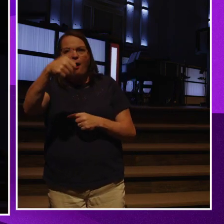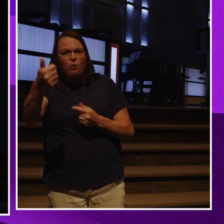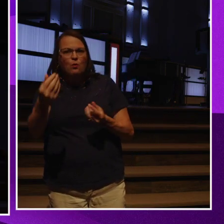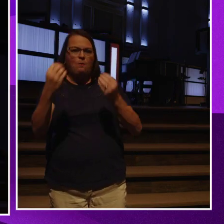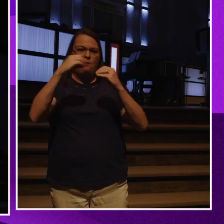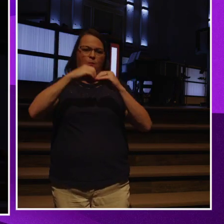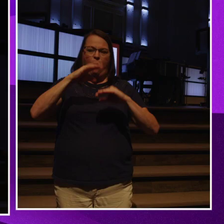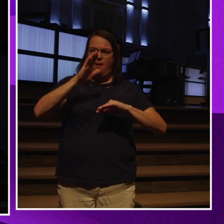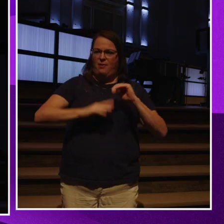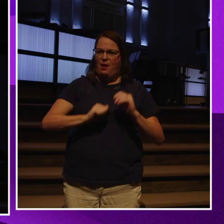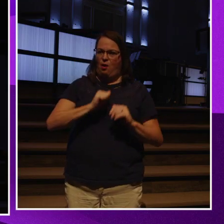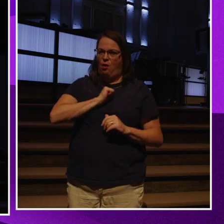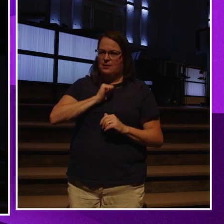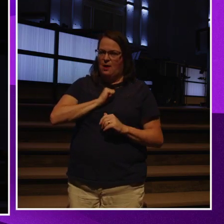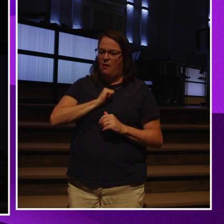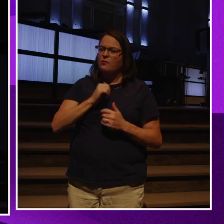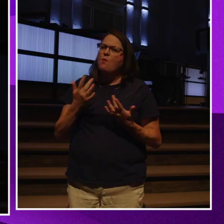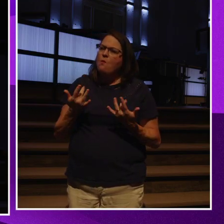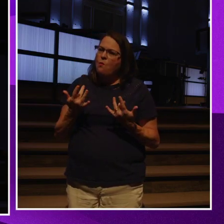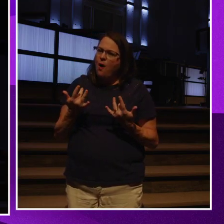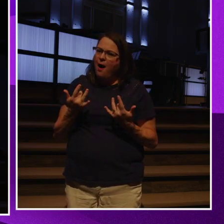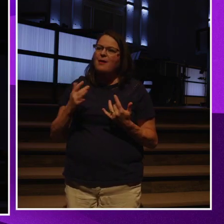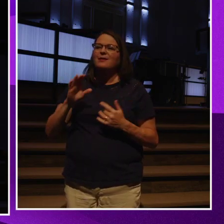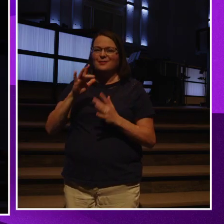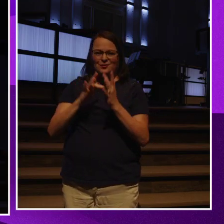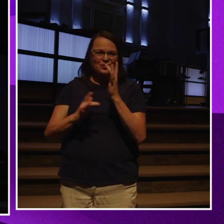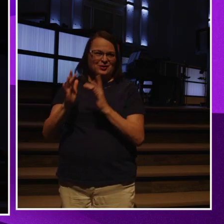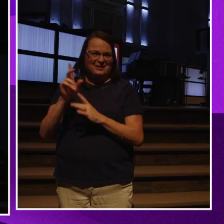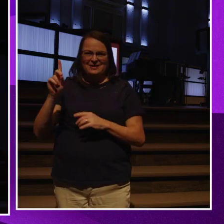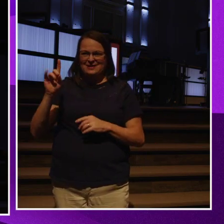ourselves. Why? Because of Christ's example. So